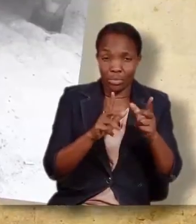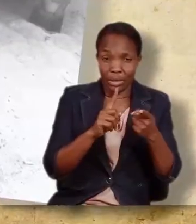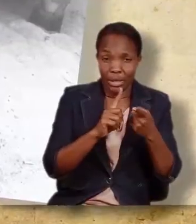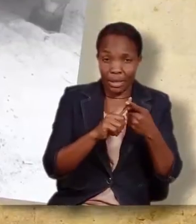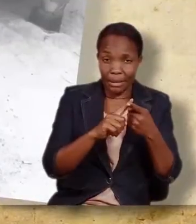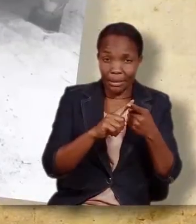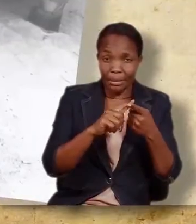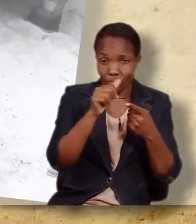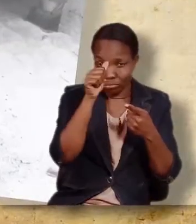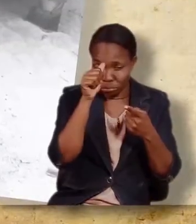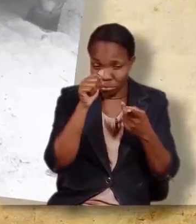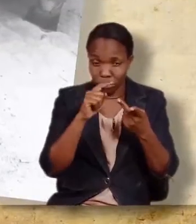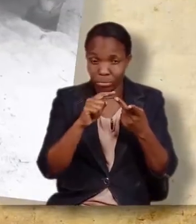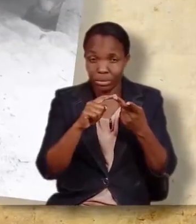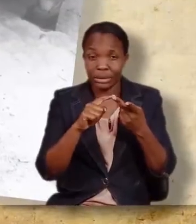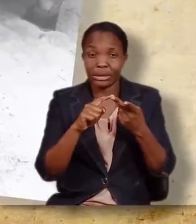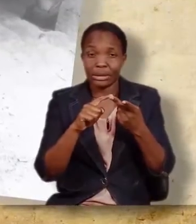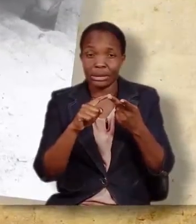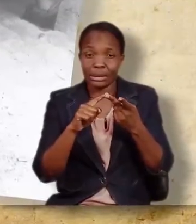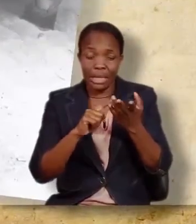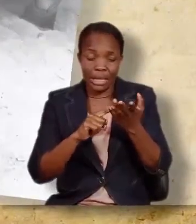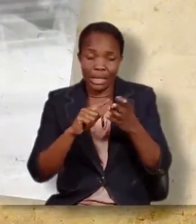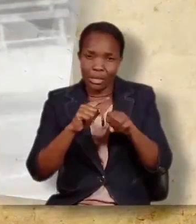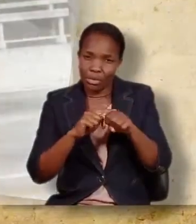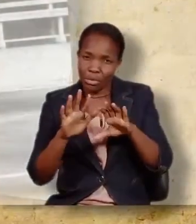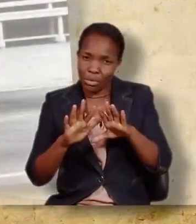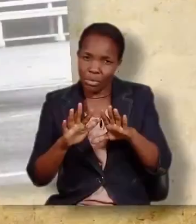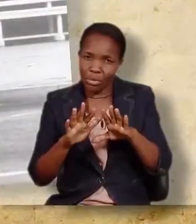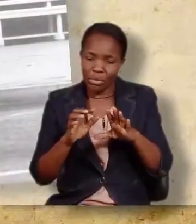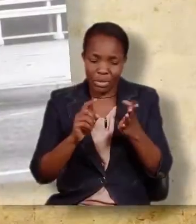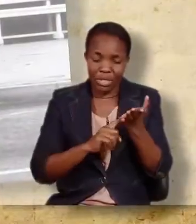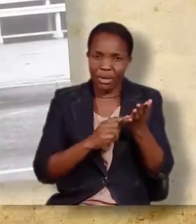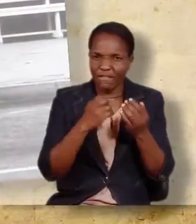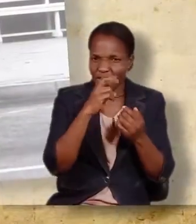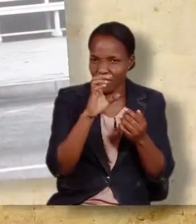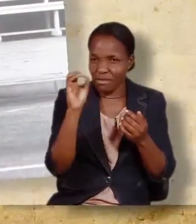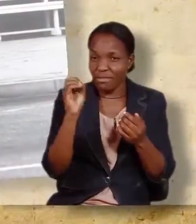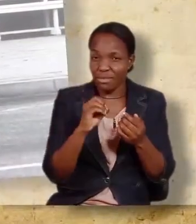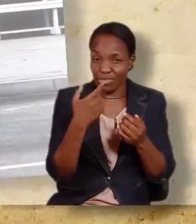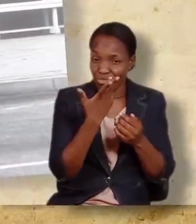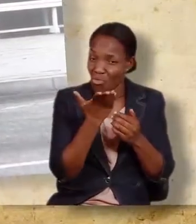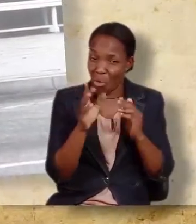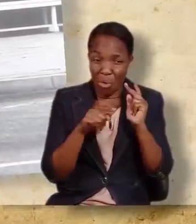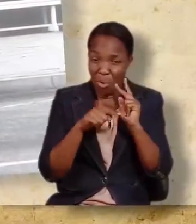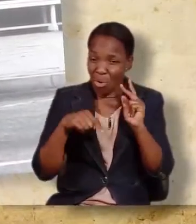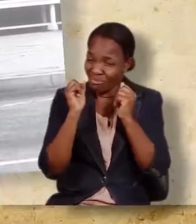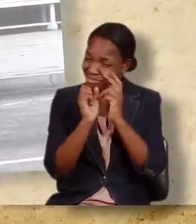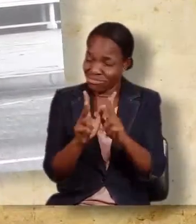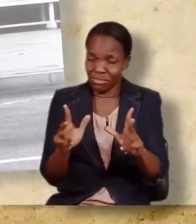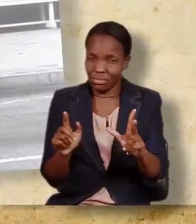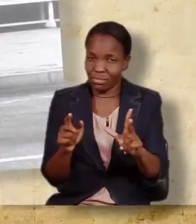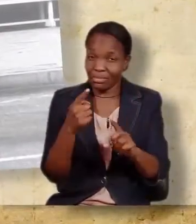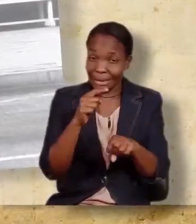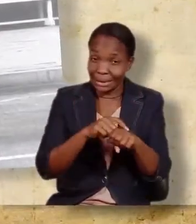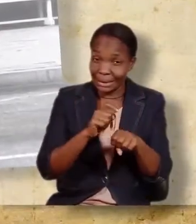coloreds. The whites comprised only about 20% of the nation's population at that time. But this policy of